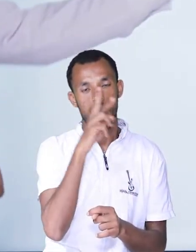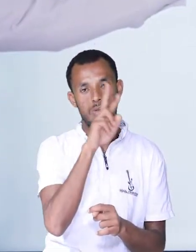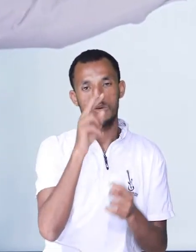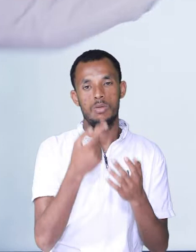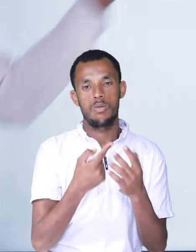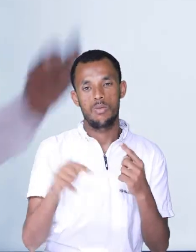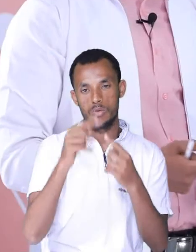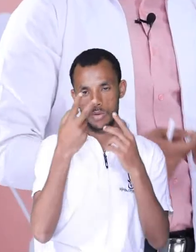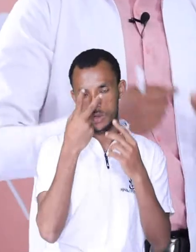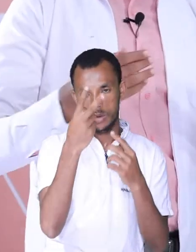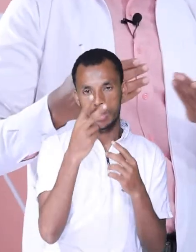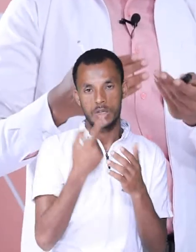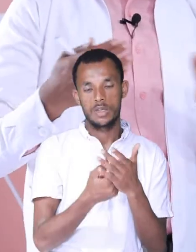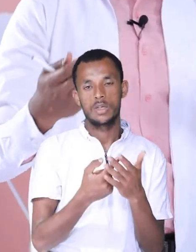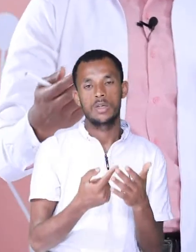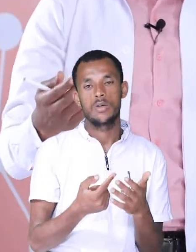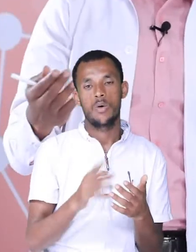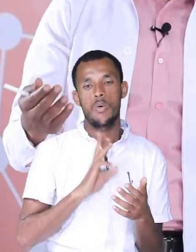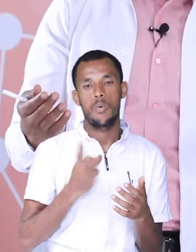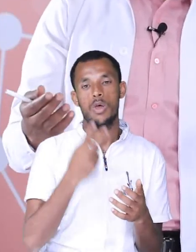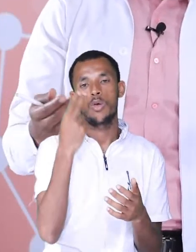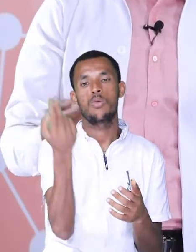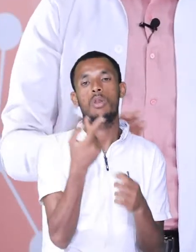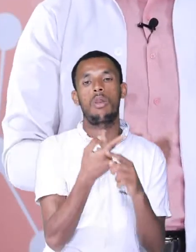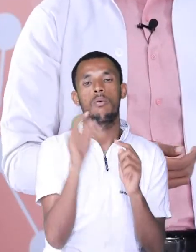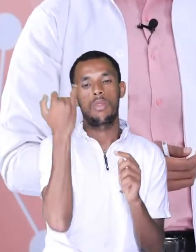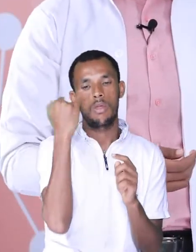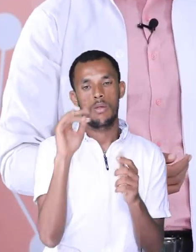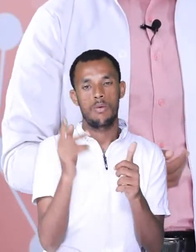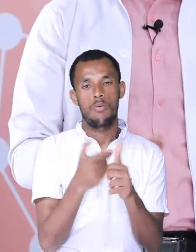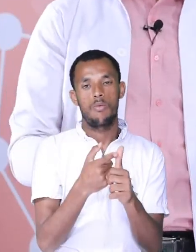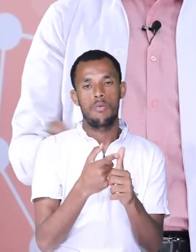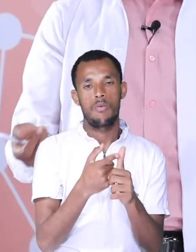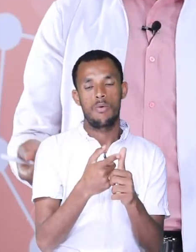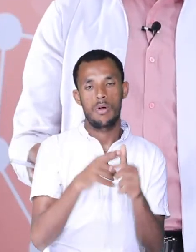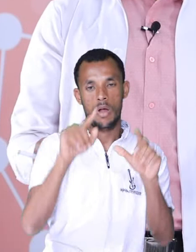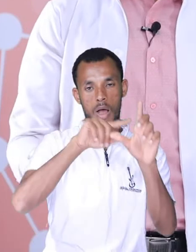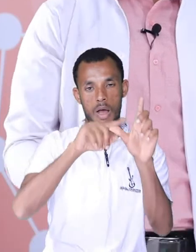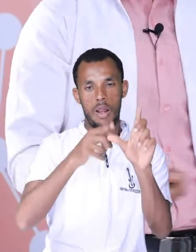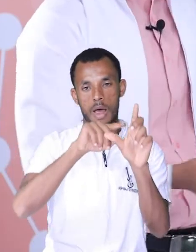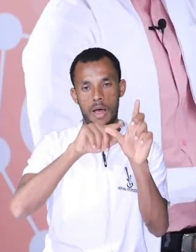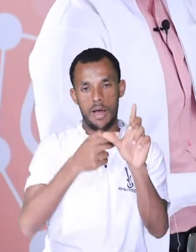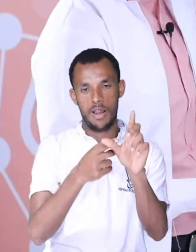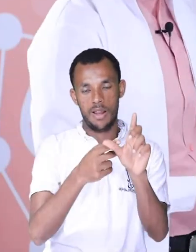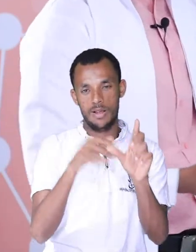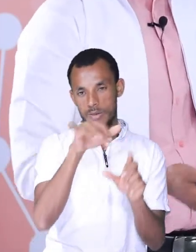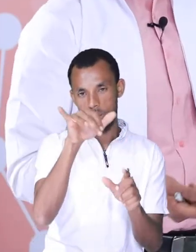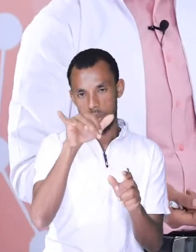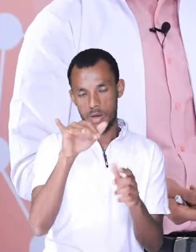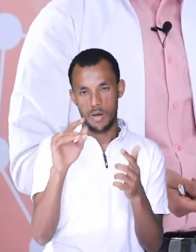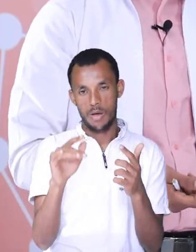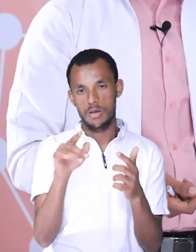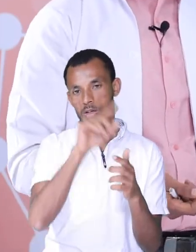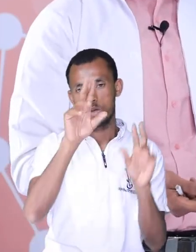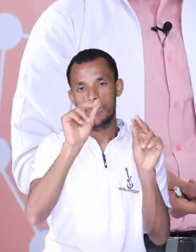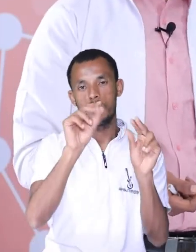check this, we can use different theorem. The first theorem, it says angle similarity. There is no